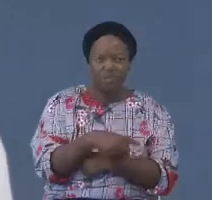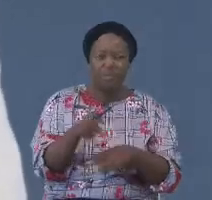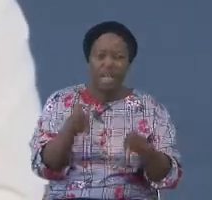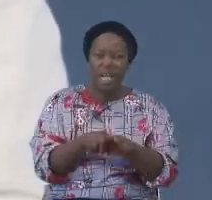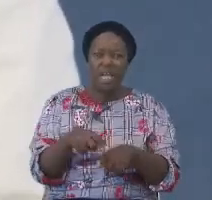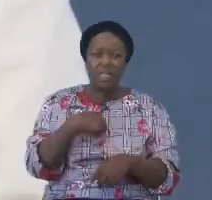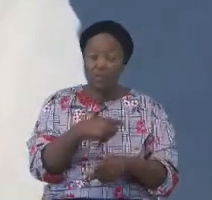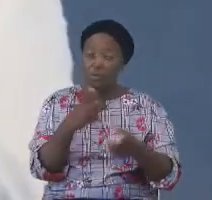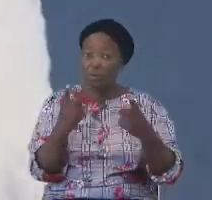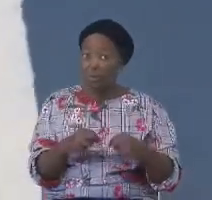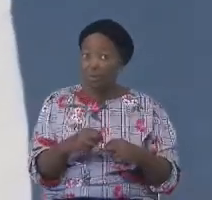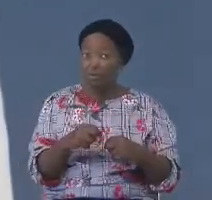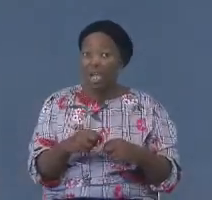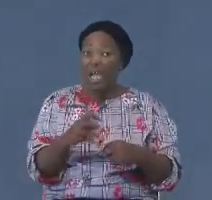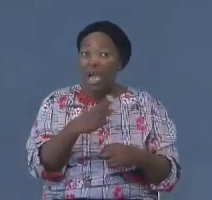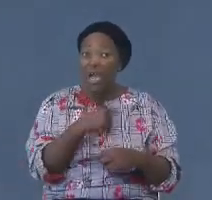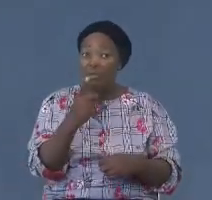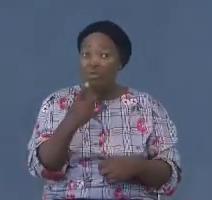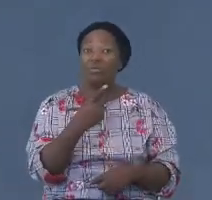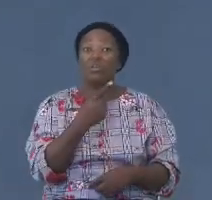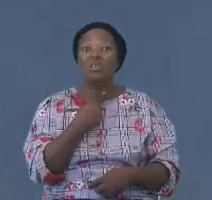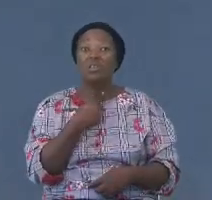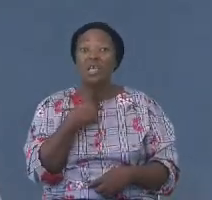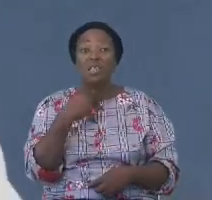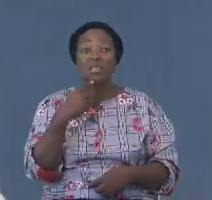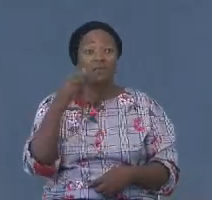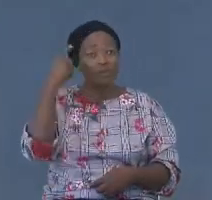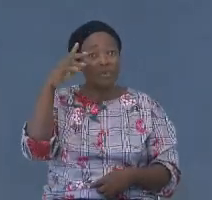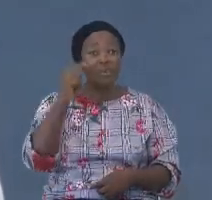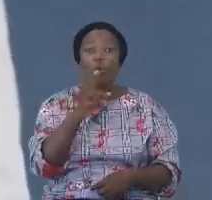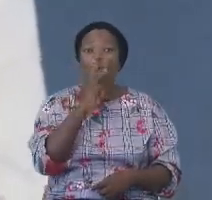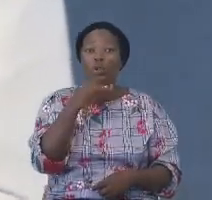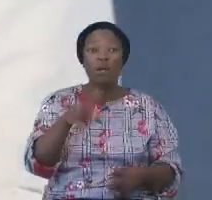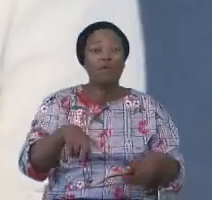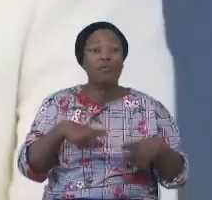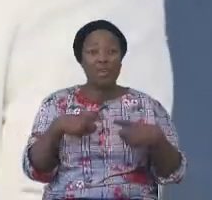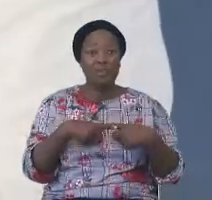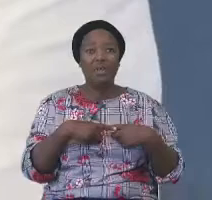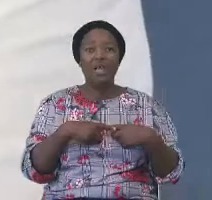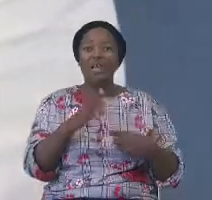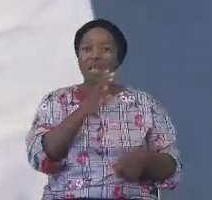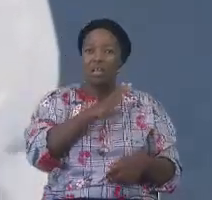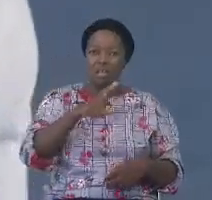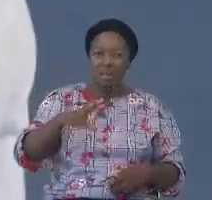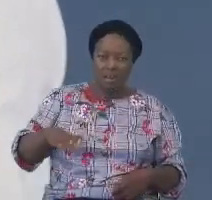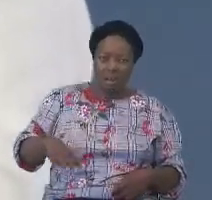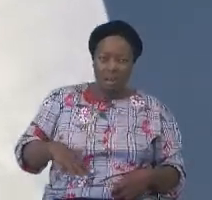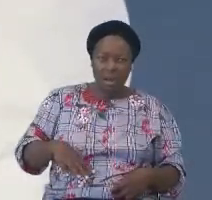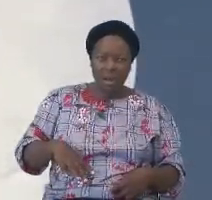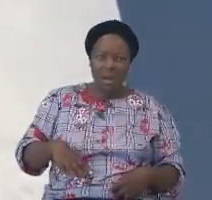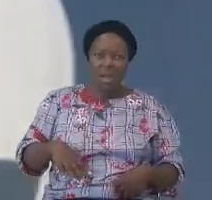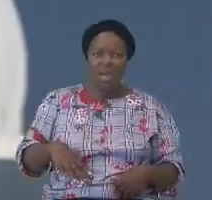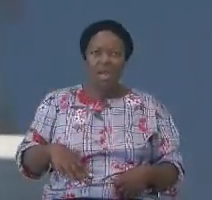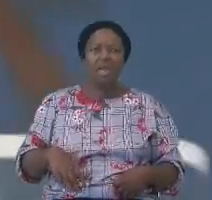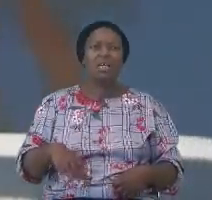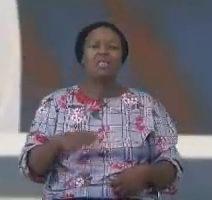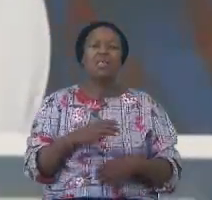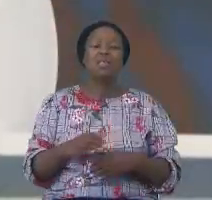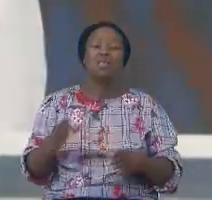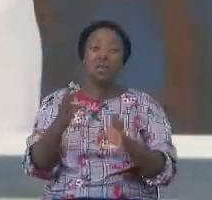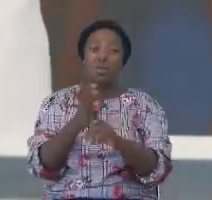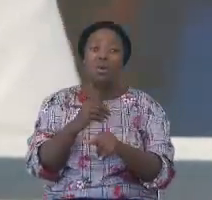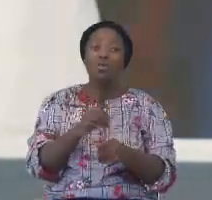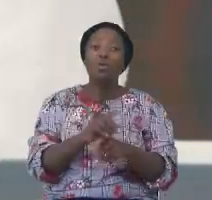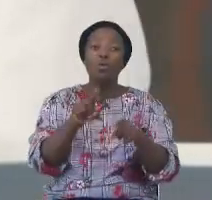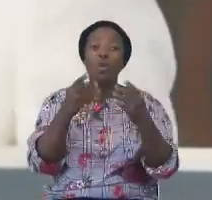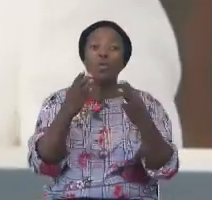name you know today as we come and your thirst for the water of life